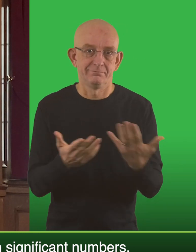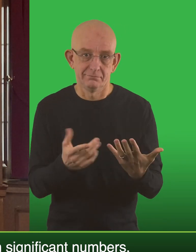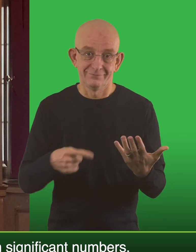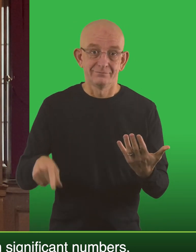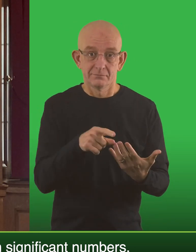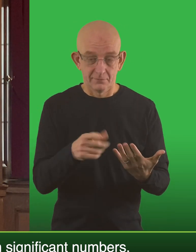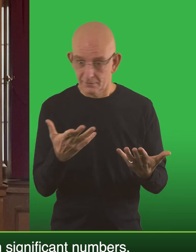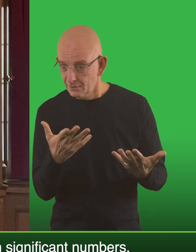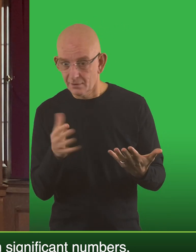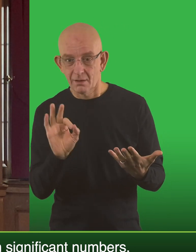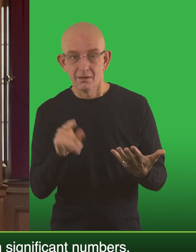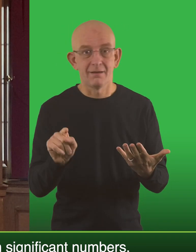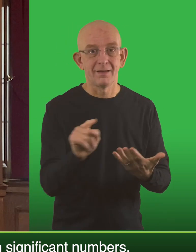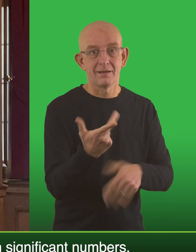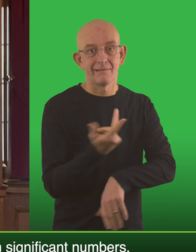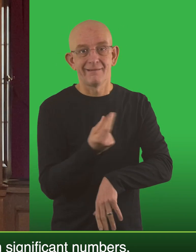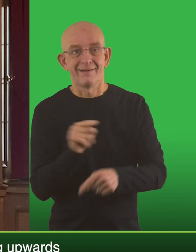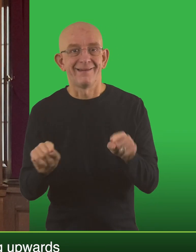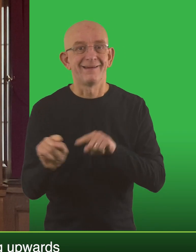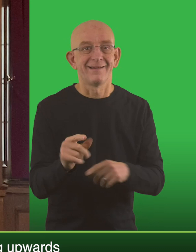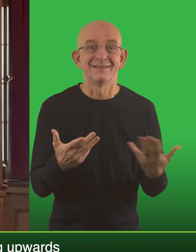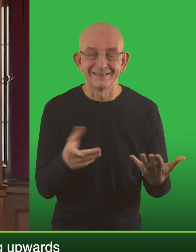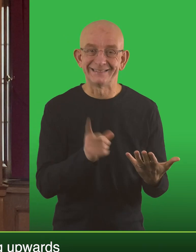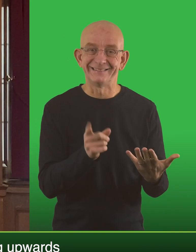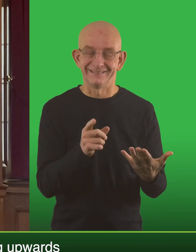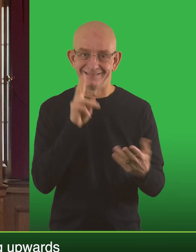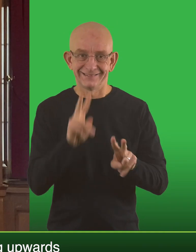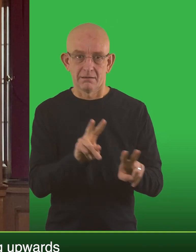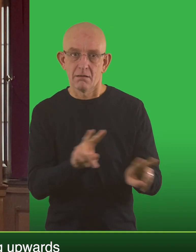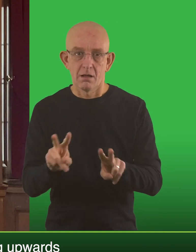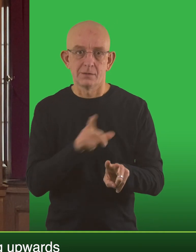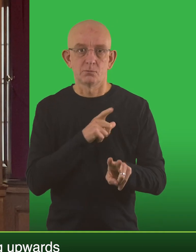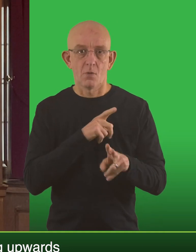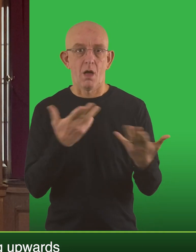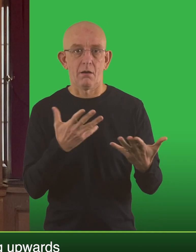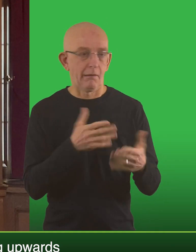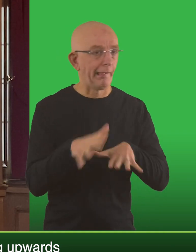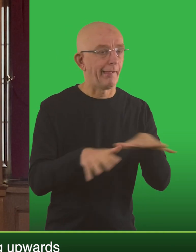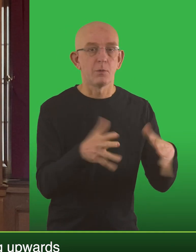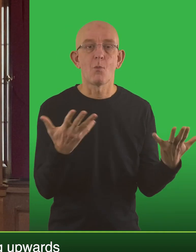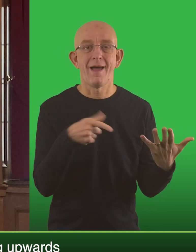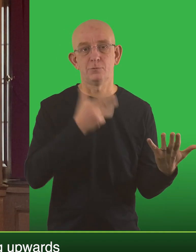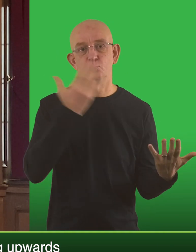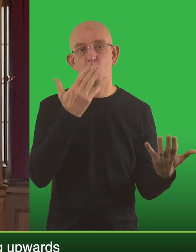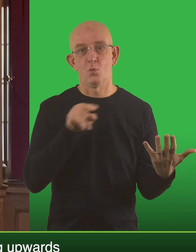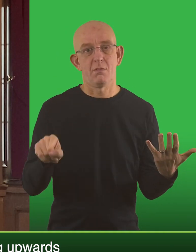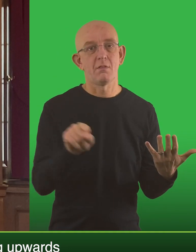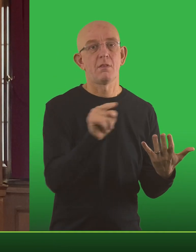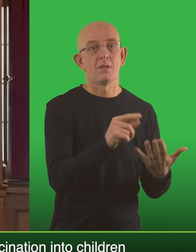numbers, and therefore they're the least well vaccinated, so that the trend is going upwards, and what we're seeing is large outbreaks in schools at the